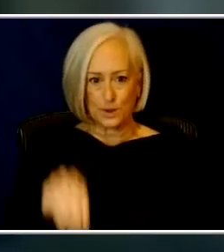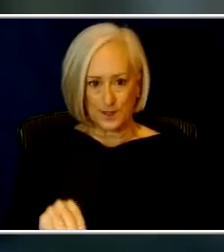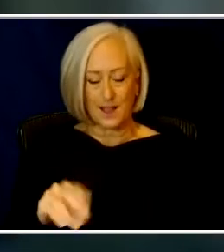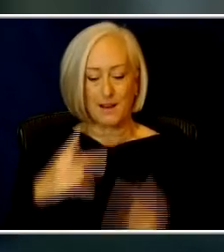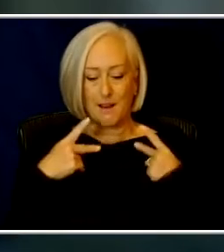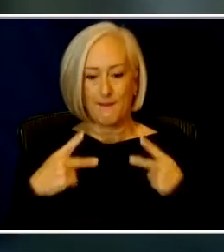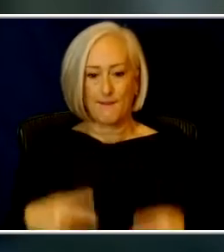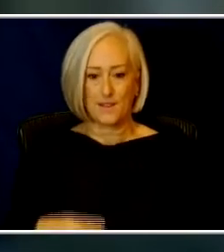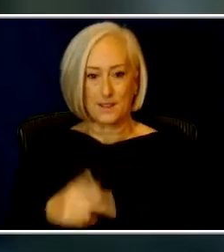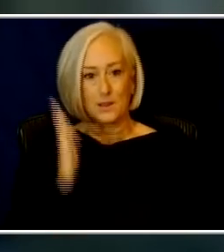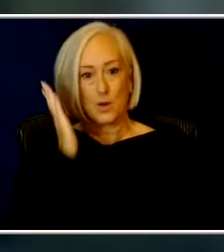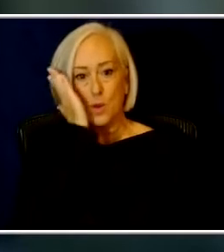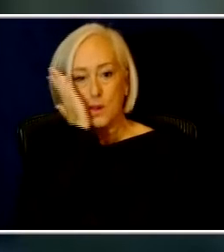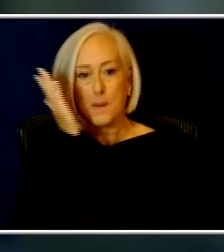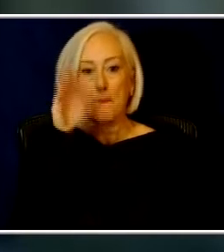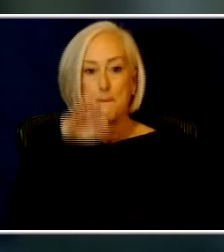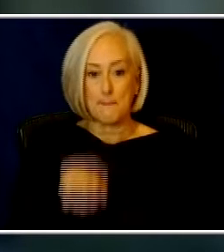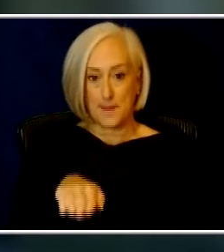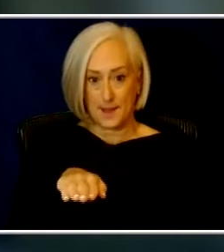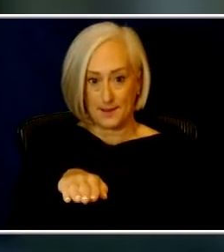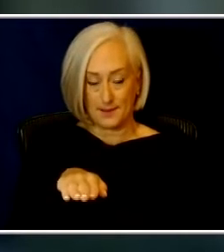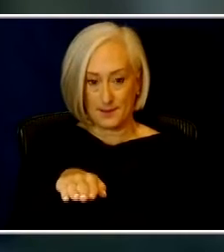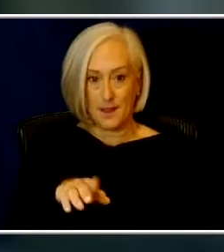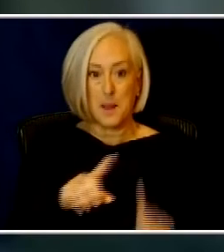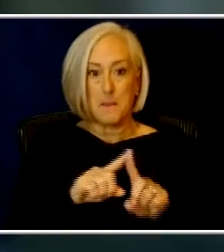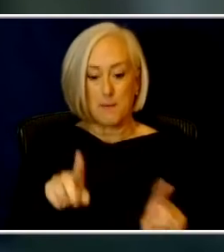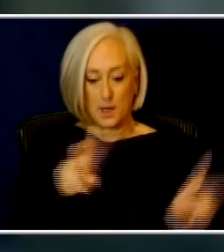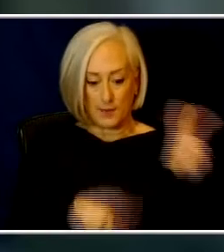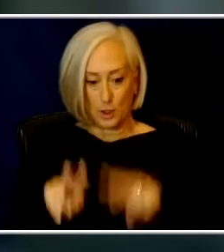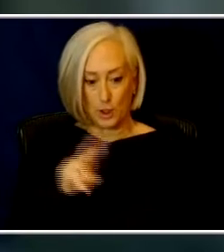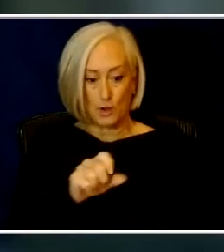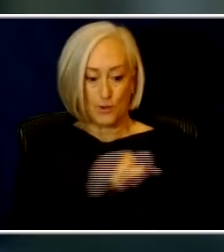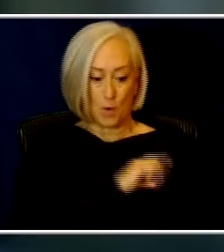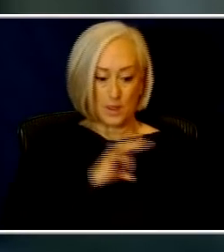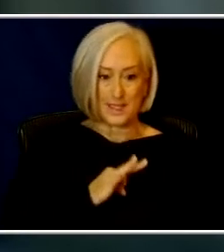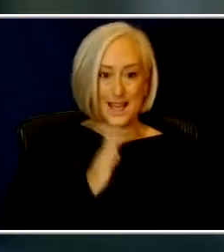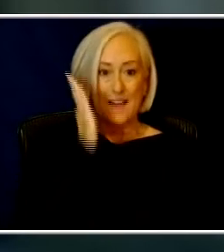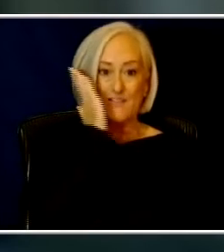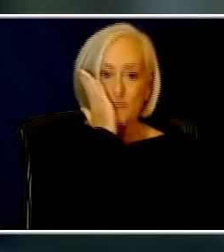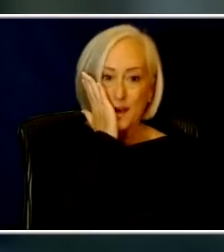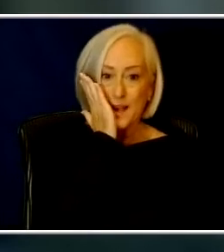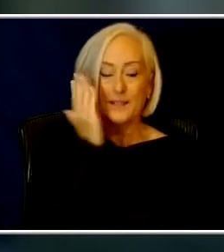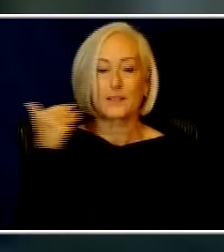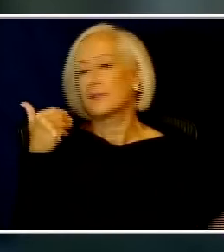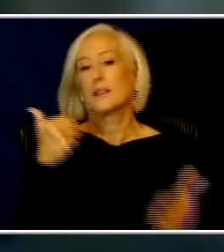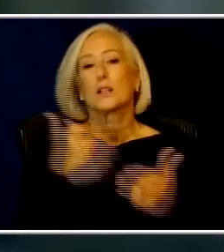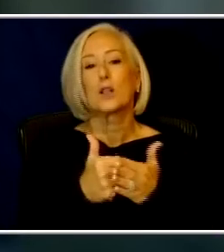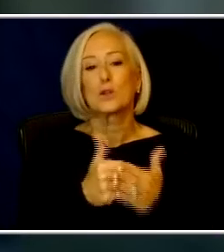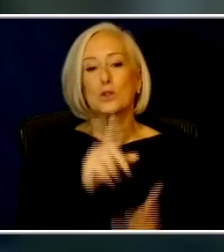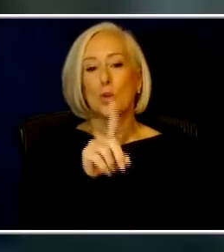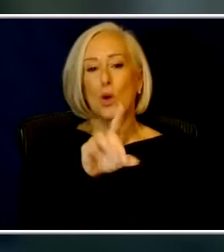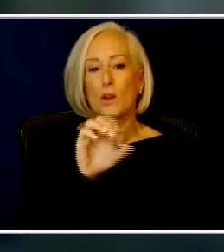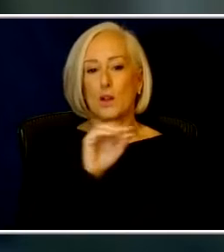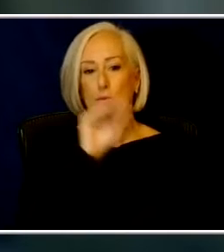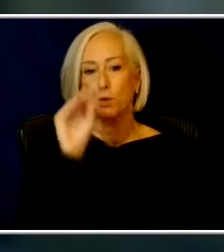at the census in terms of staff beds, we run closer to 100% nearly every day.